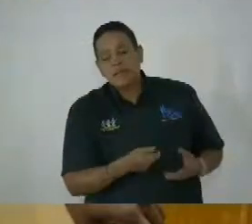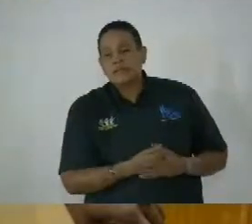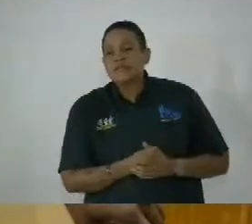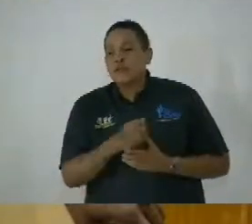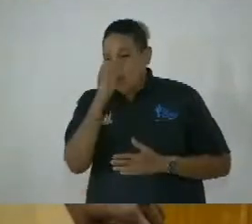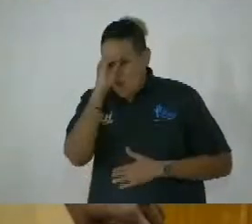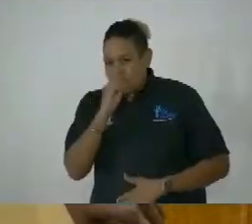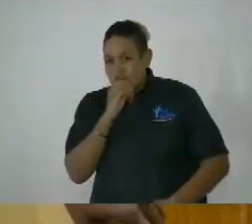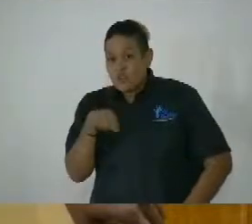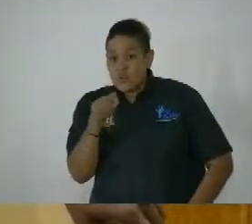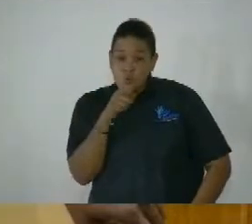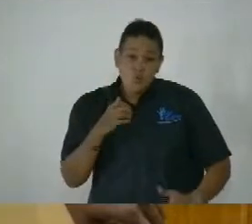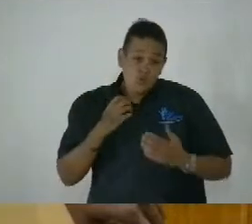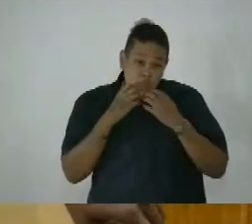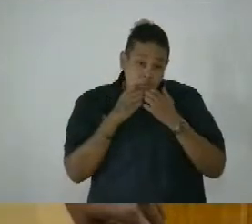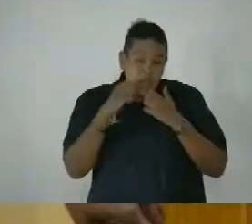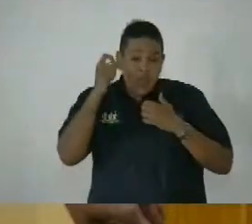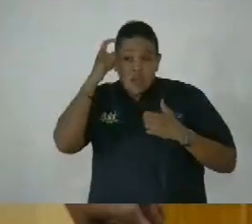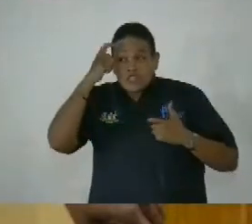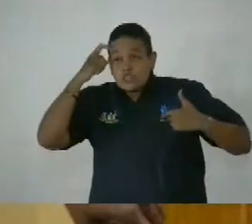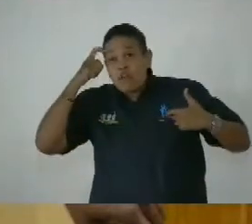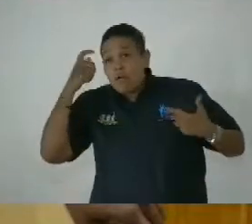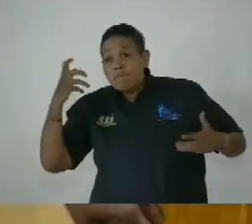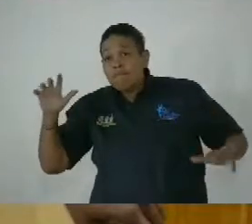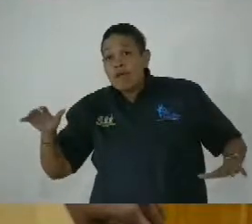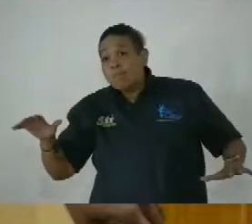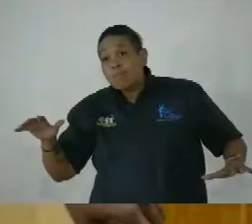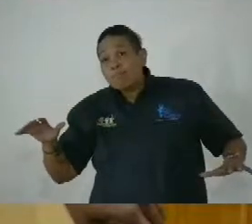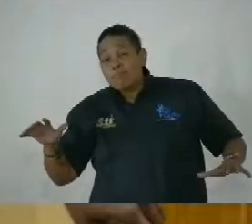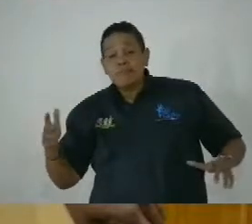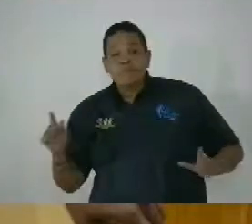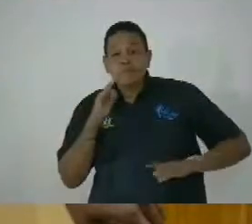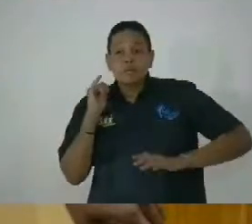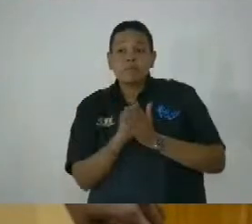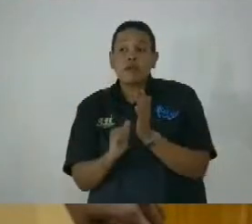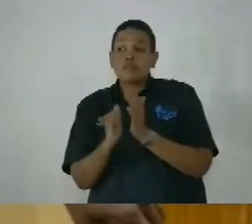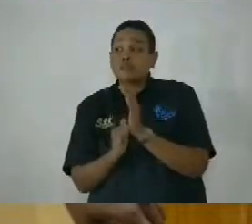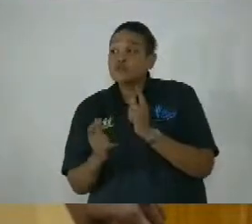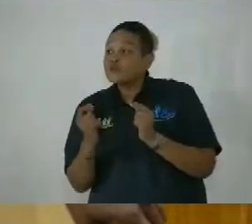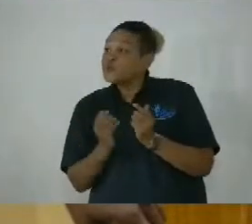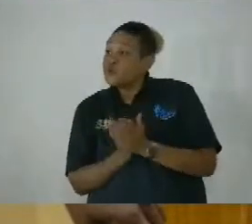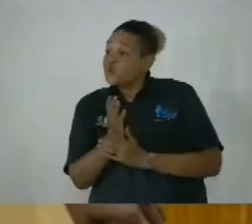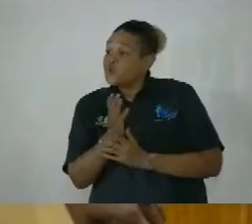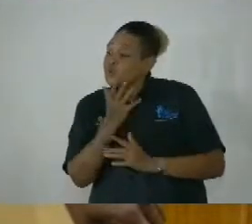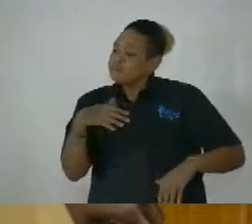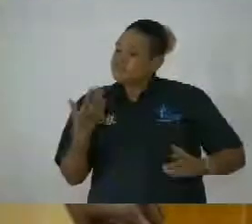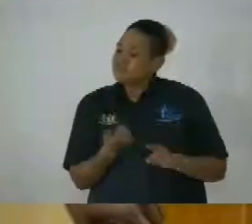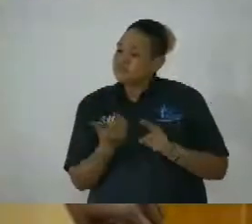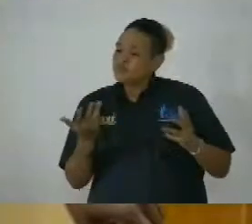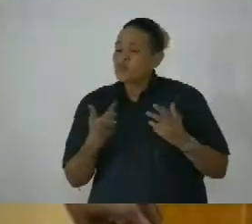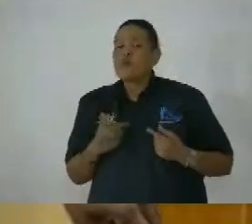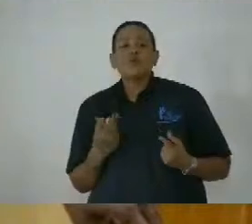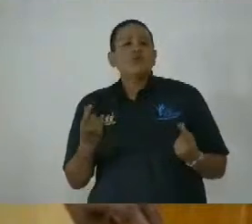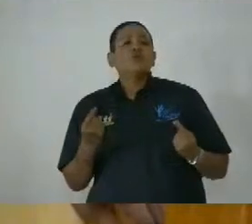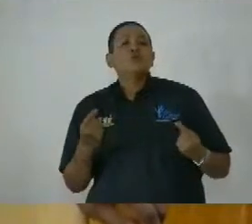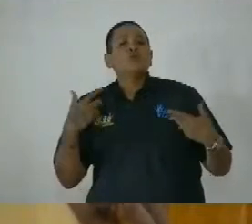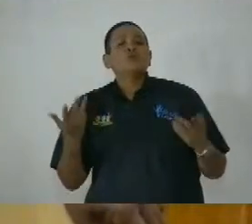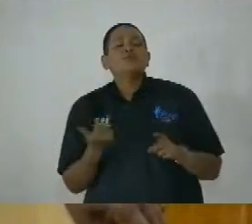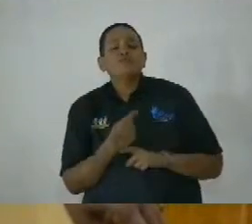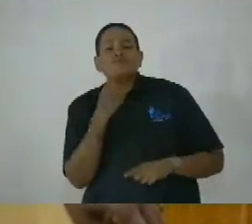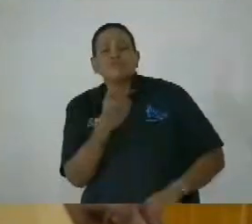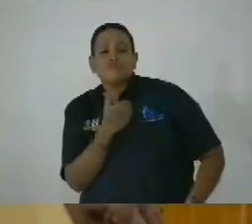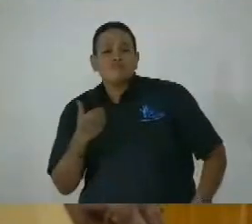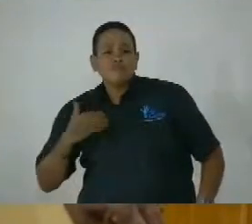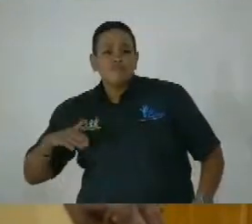Those of us who care for them understand the trauma they go through. It's impossible to do it by what we do as members